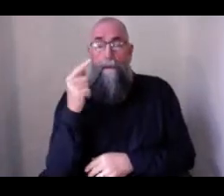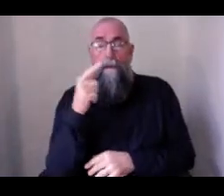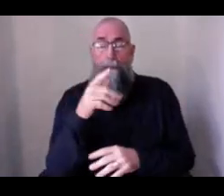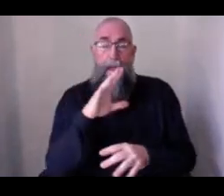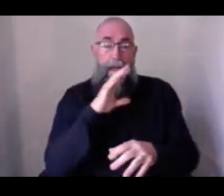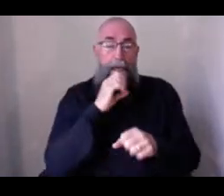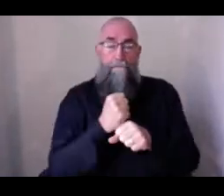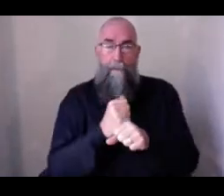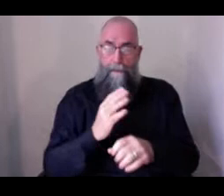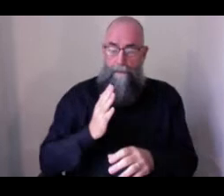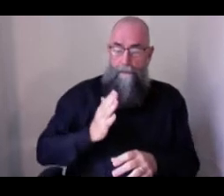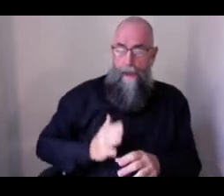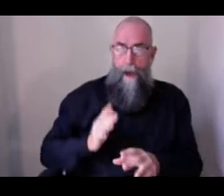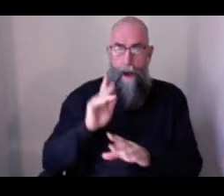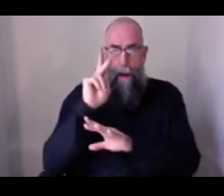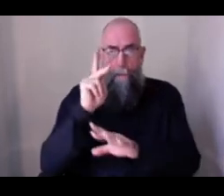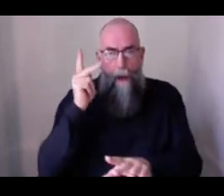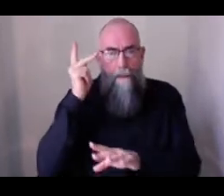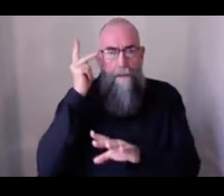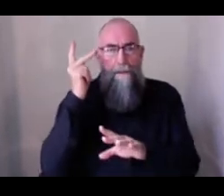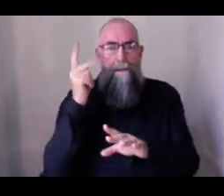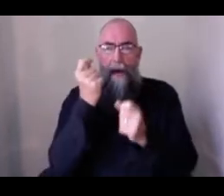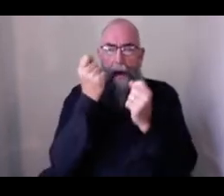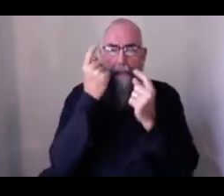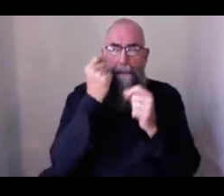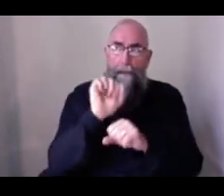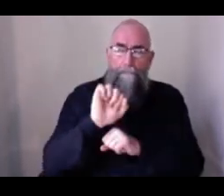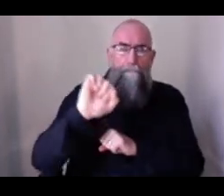sort of understand more where they're coming from, a lot of